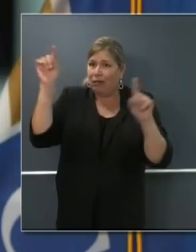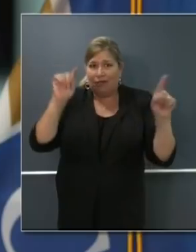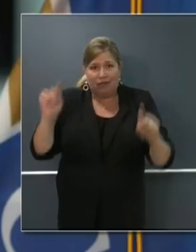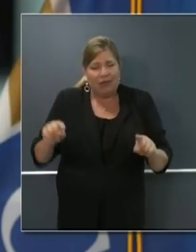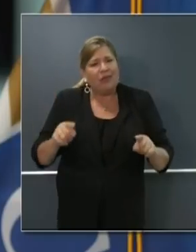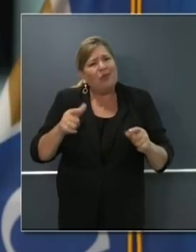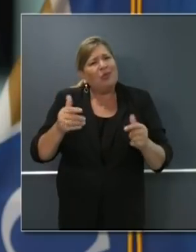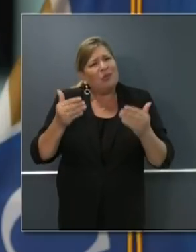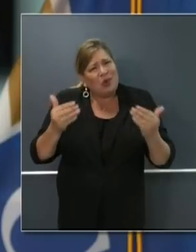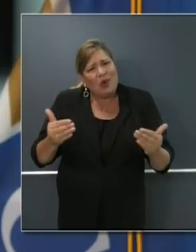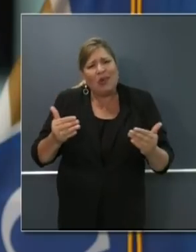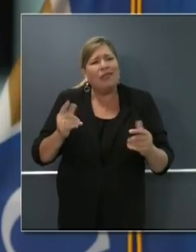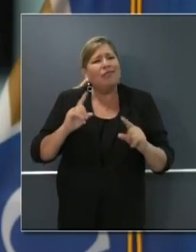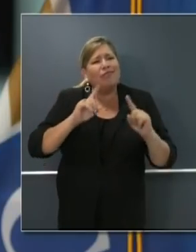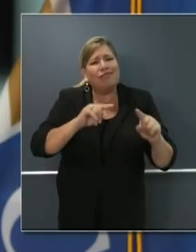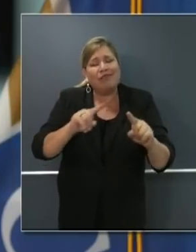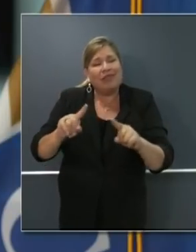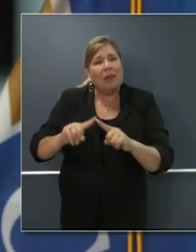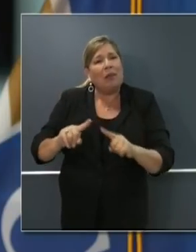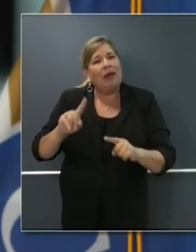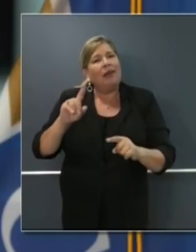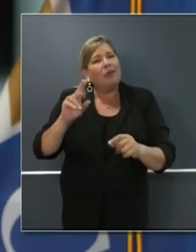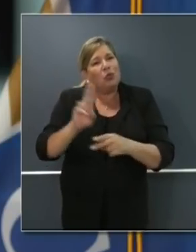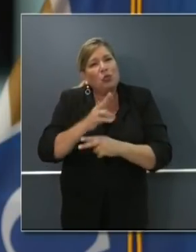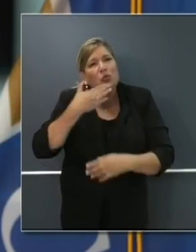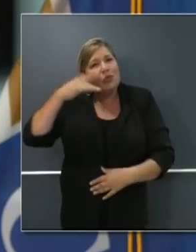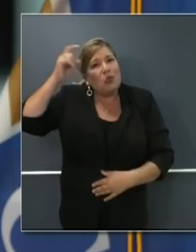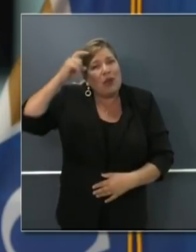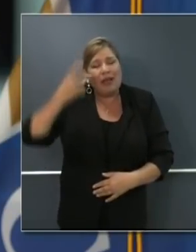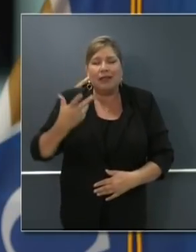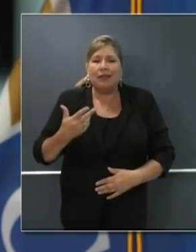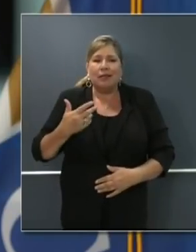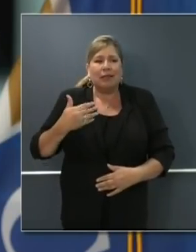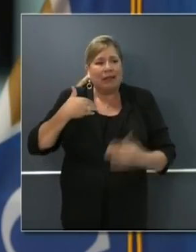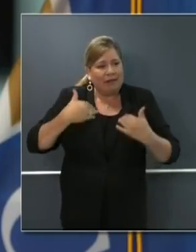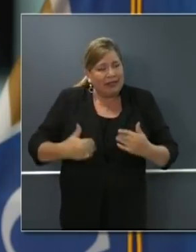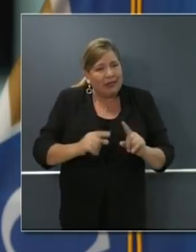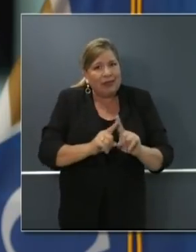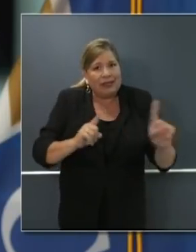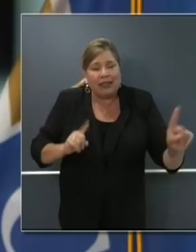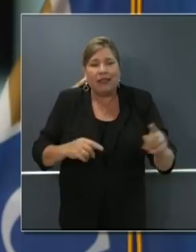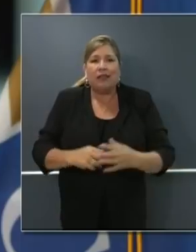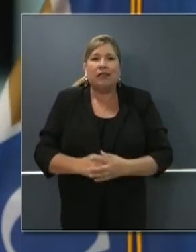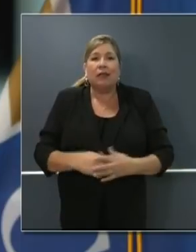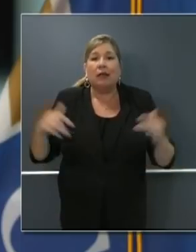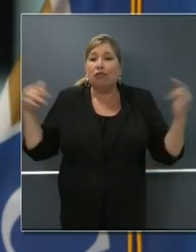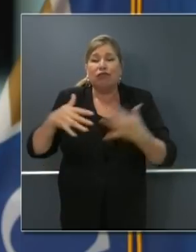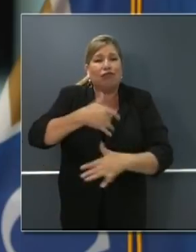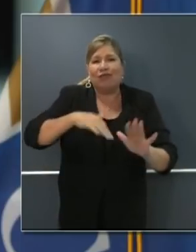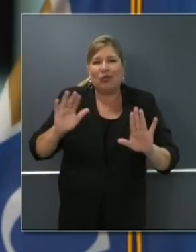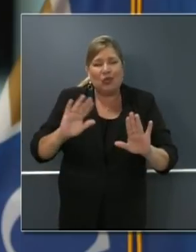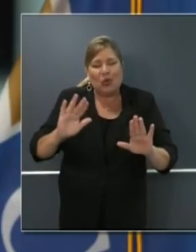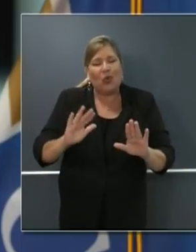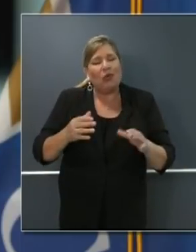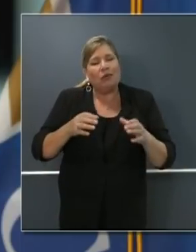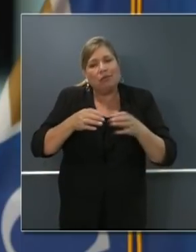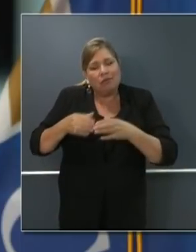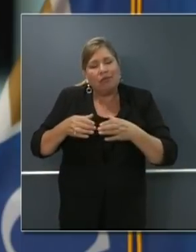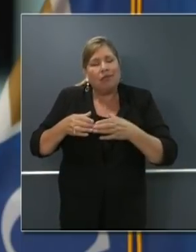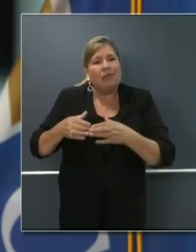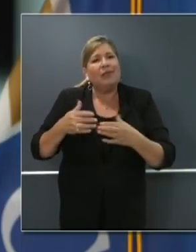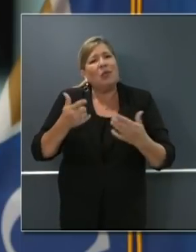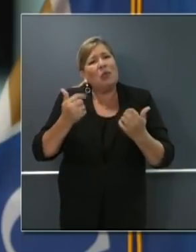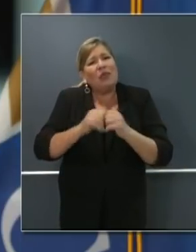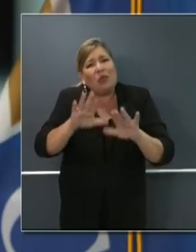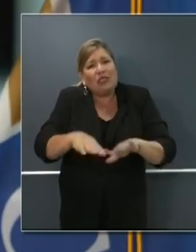these extraordinary assets. Play catch with your kids, kick a ball with your children.